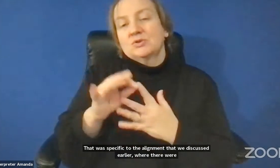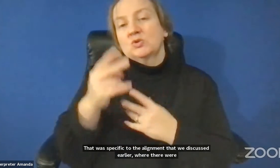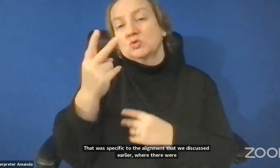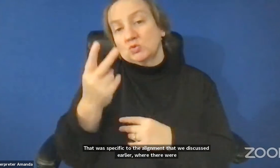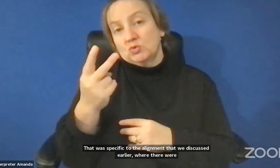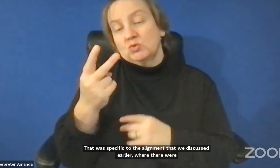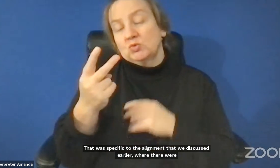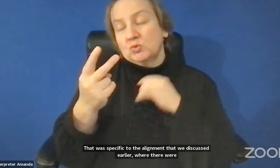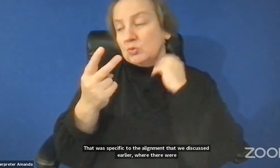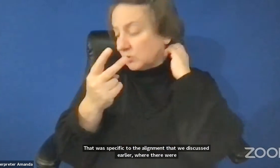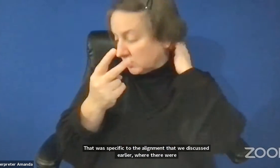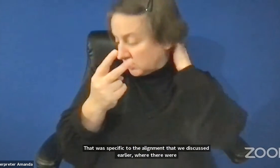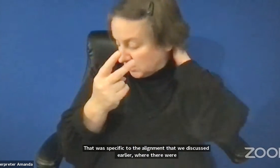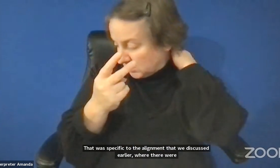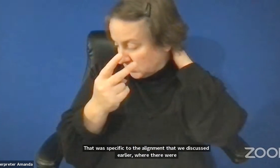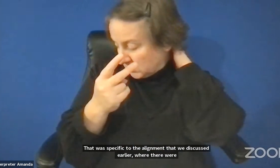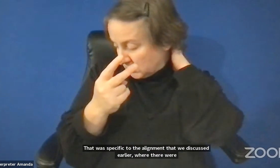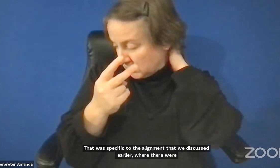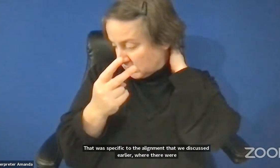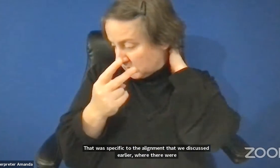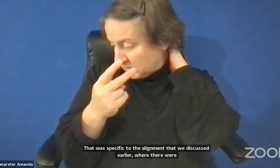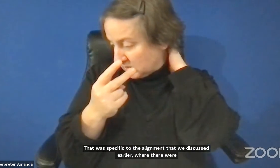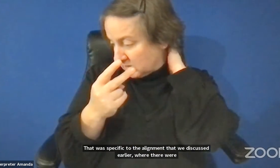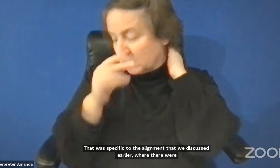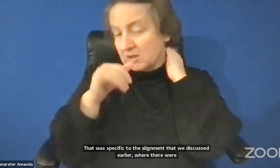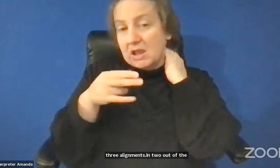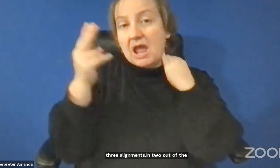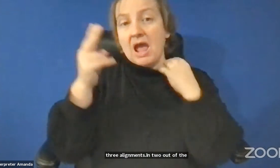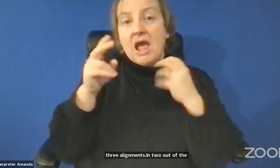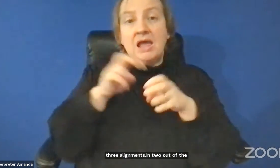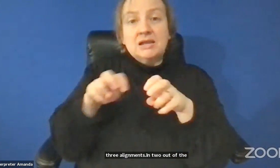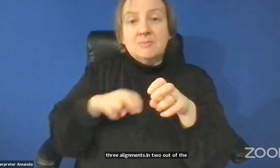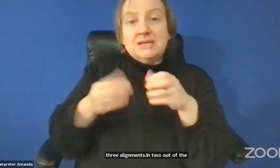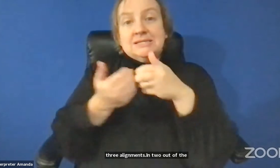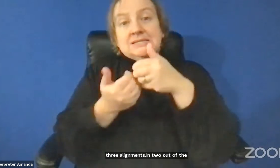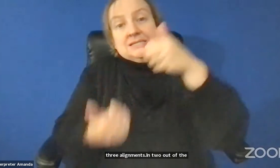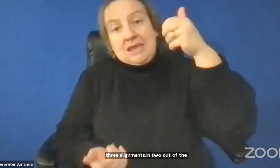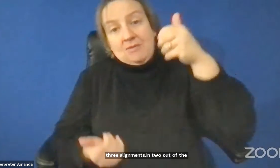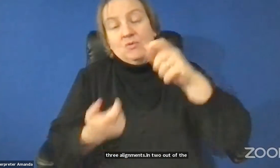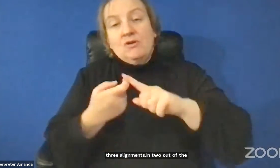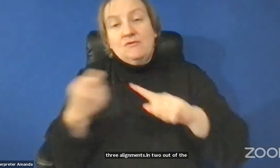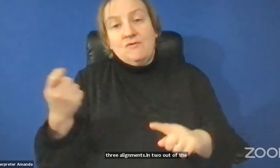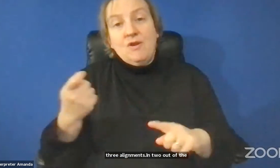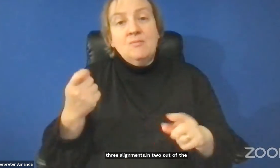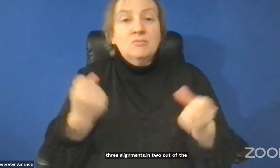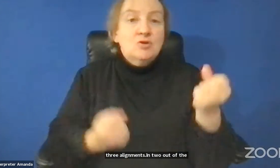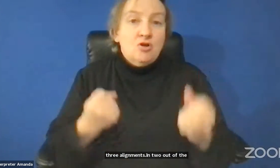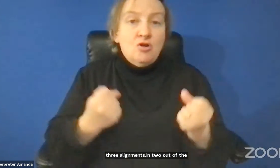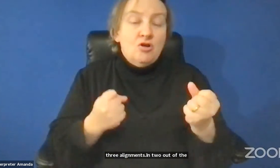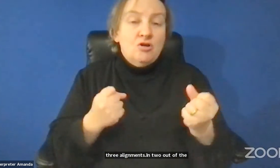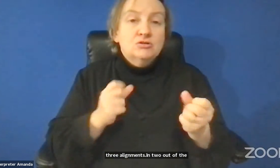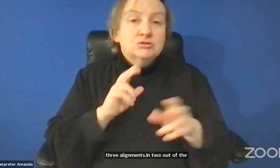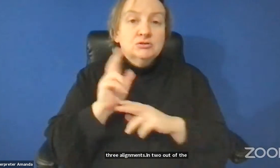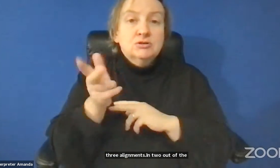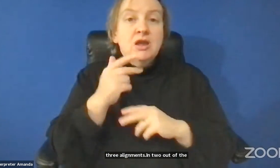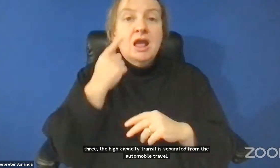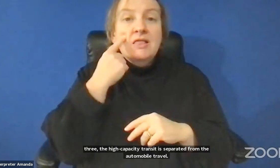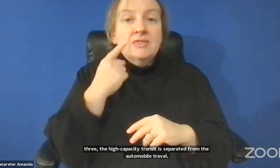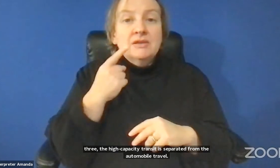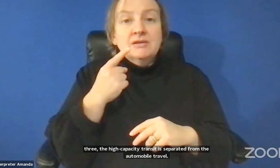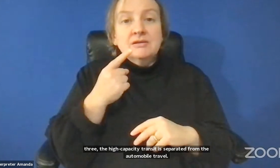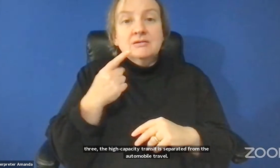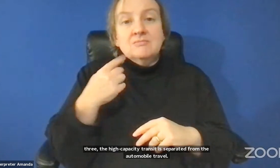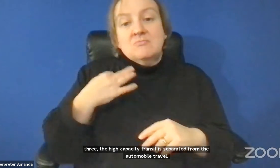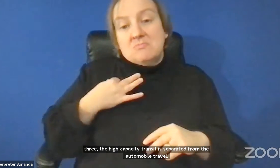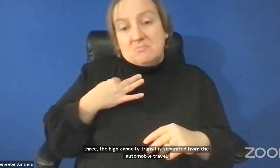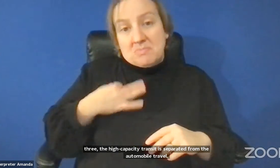3, the high capacity transit is separated from the automobile travel. And I think there's actually a benefit